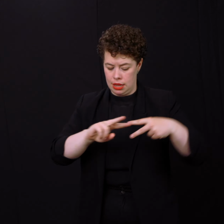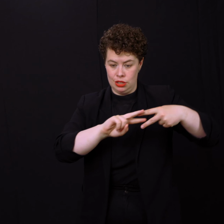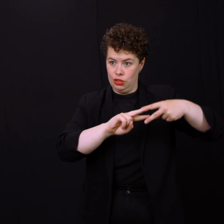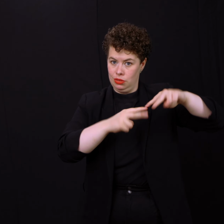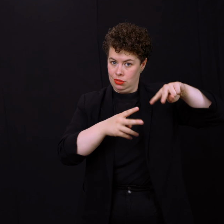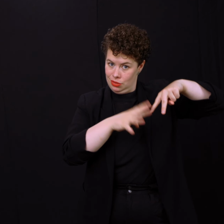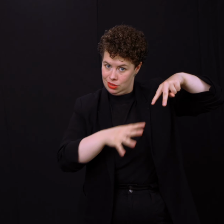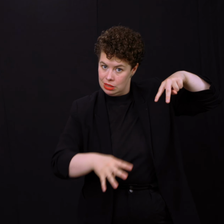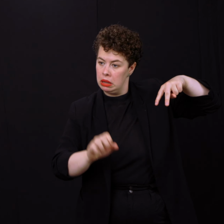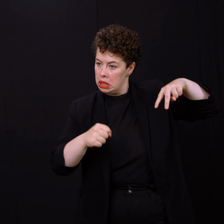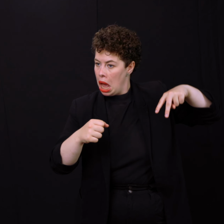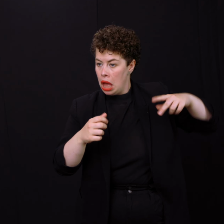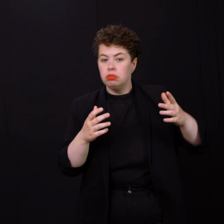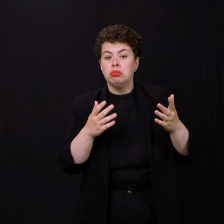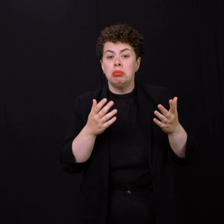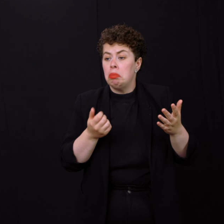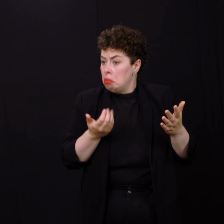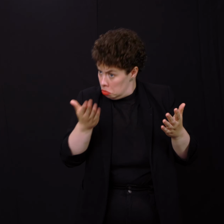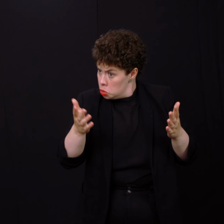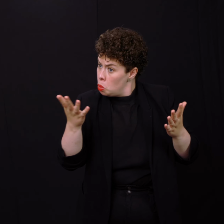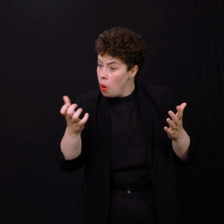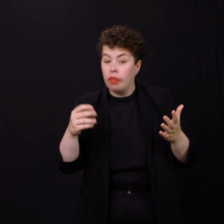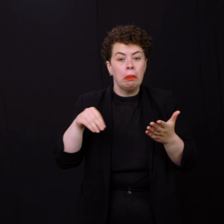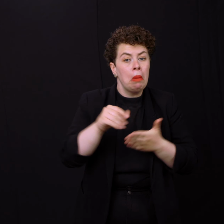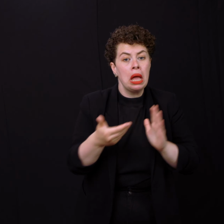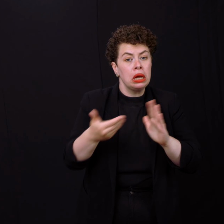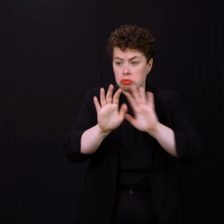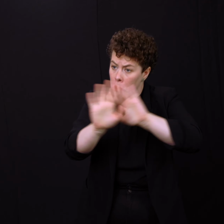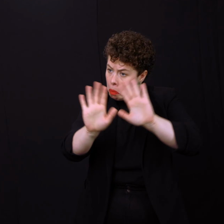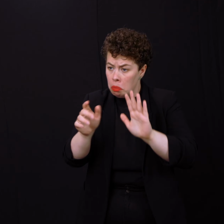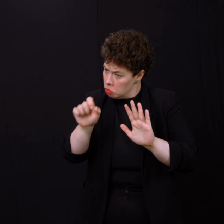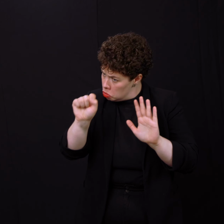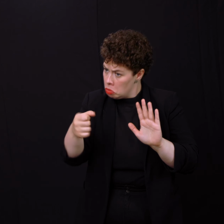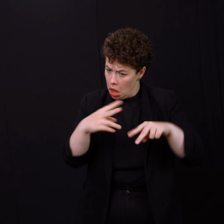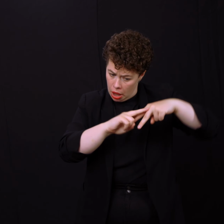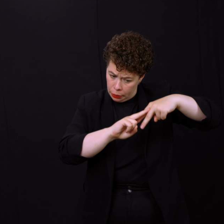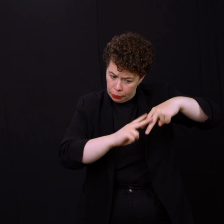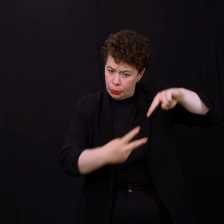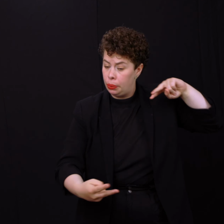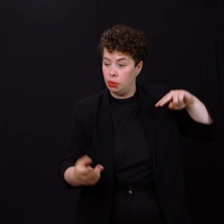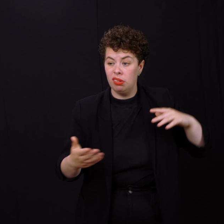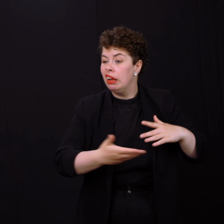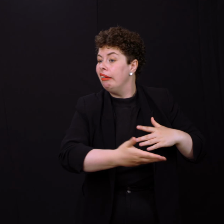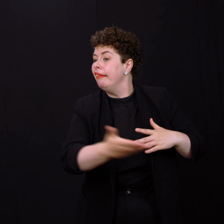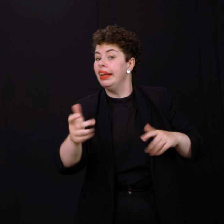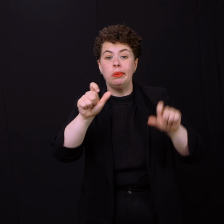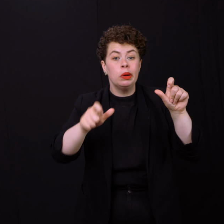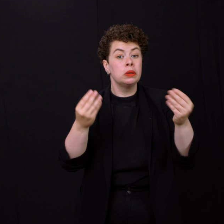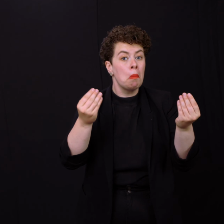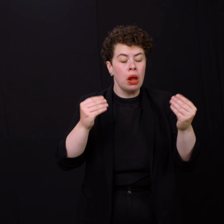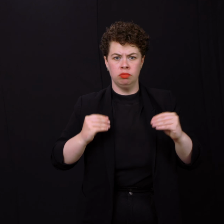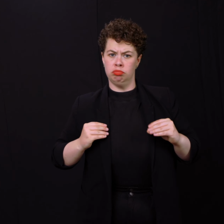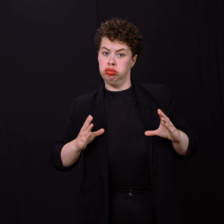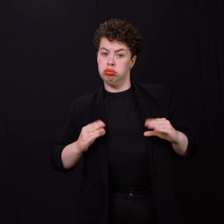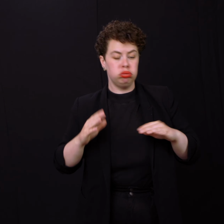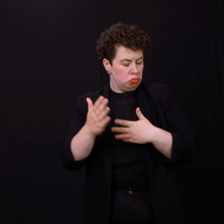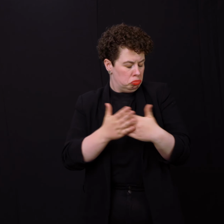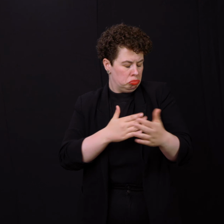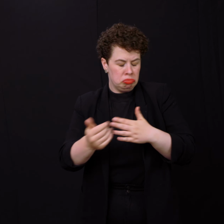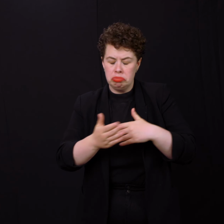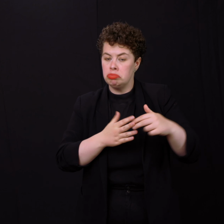routine clinical care. So there's equity of care. Anyone can get get access to that. It means we